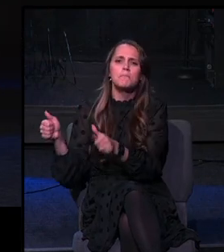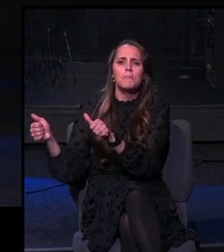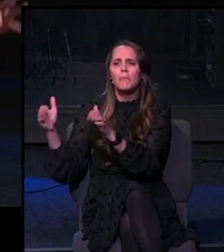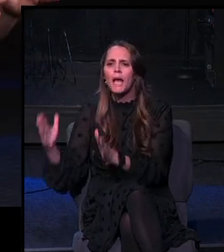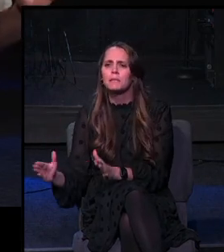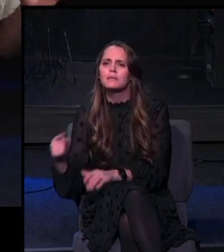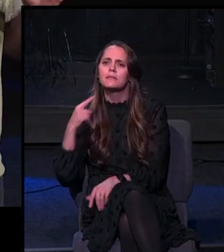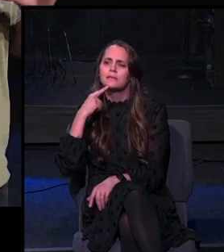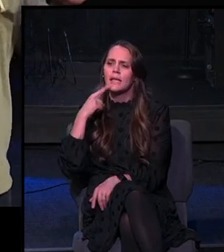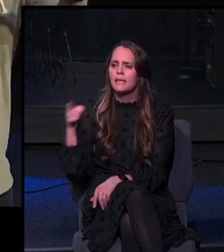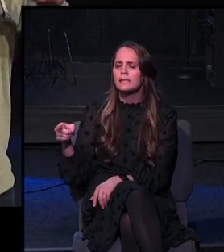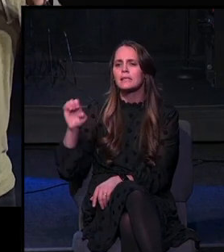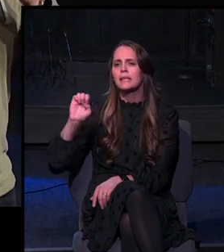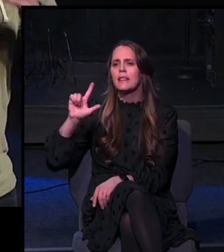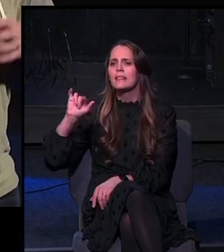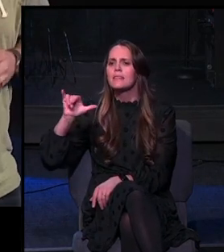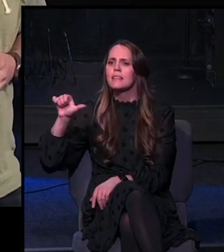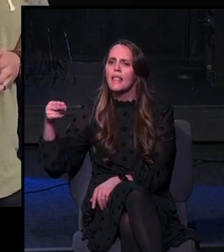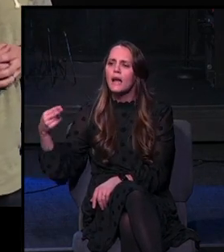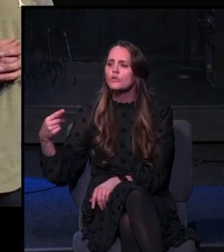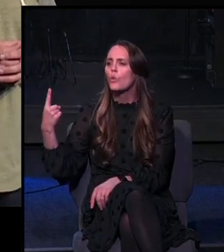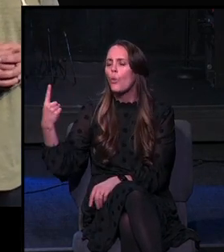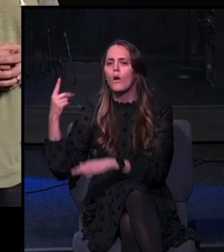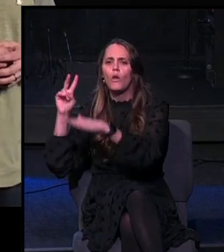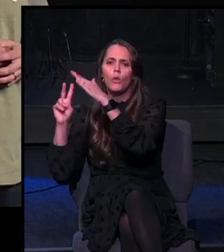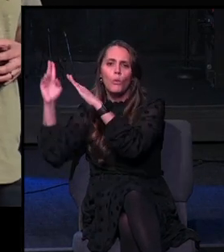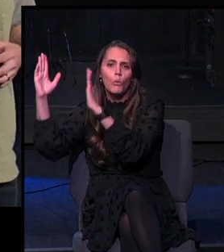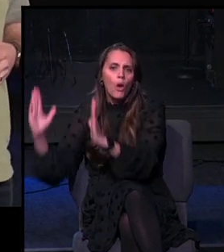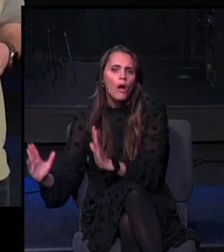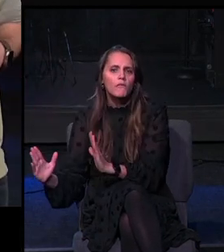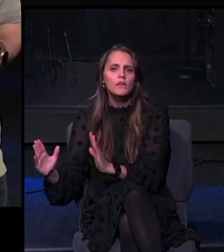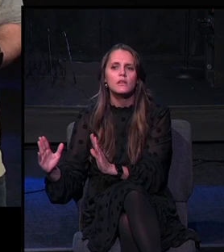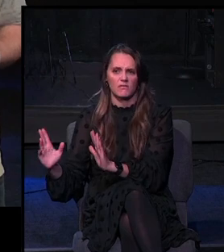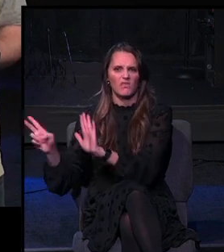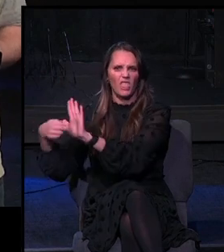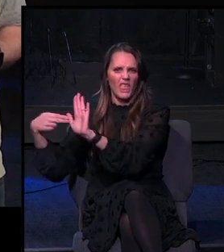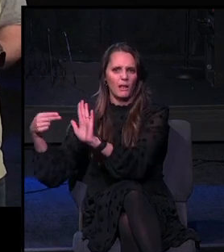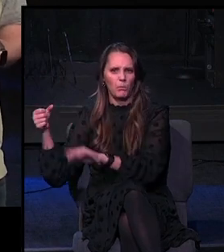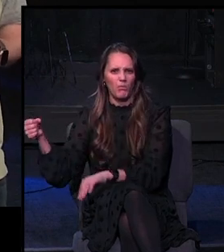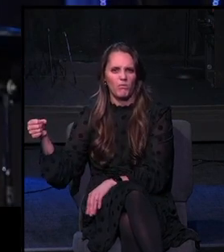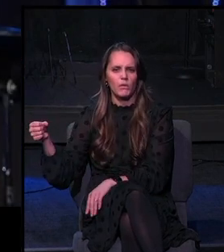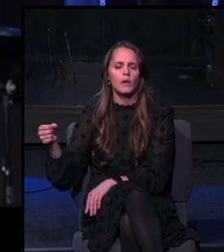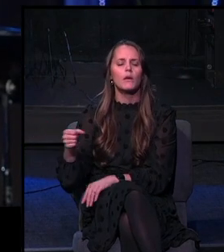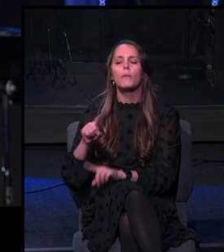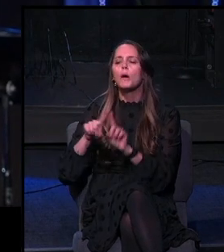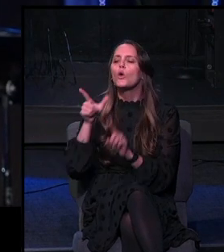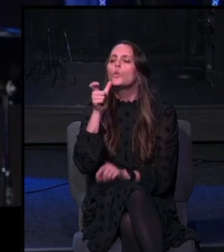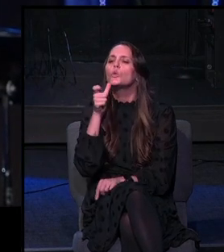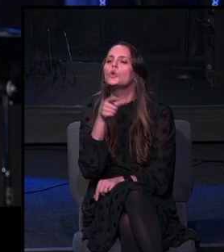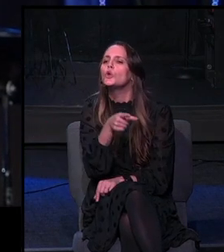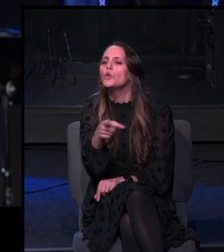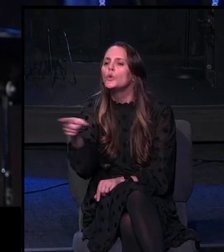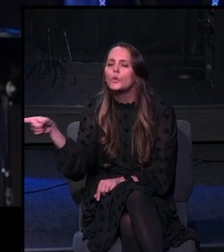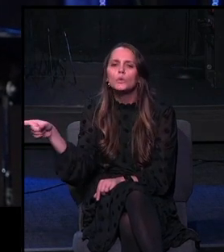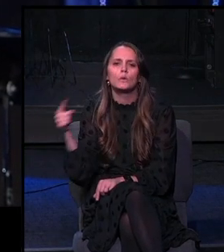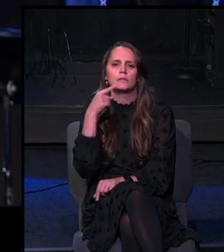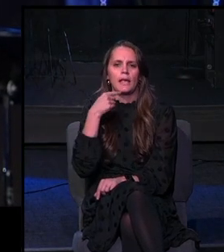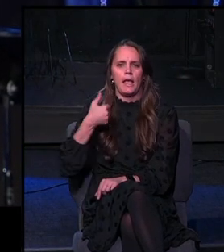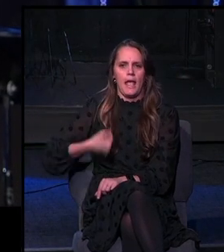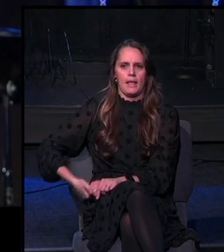prophets. And Jesus goes, okay, now you guys have been close. Who do you say that I am? Who am